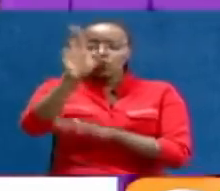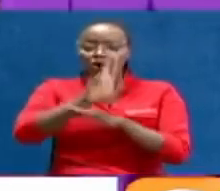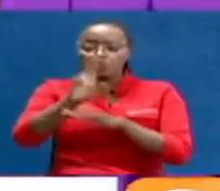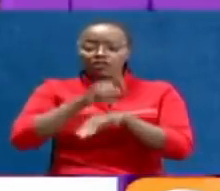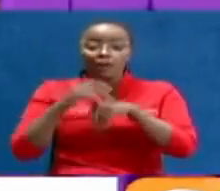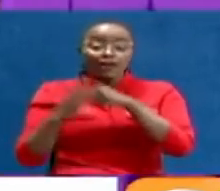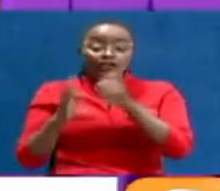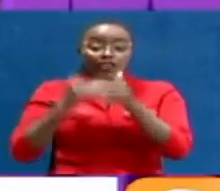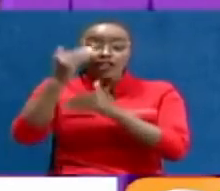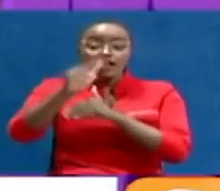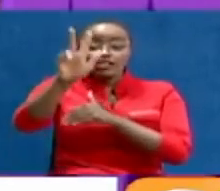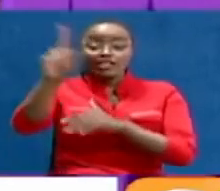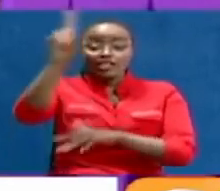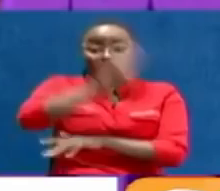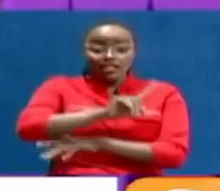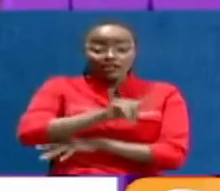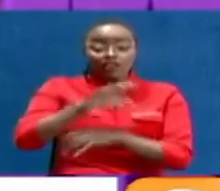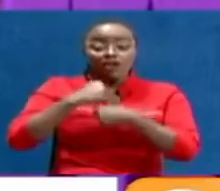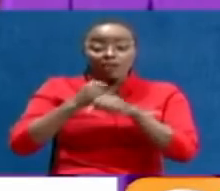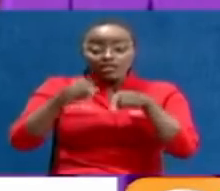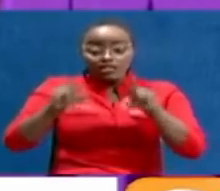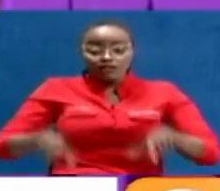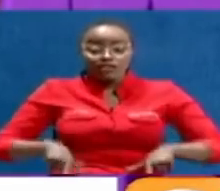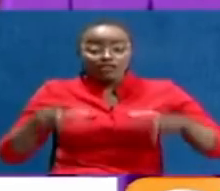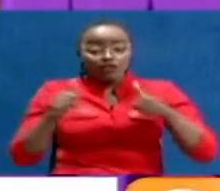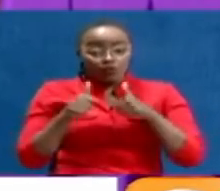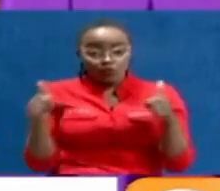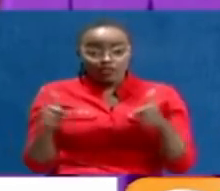9 o'clock. And for the next 3 days, it made him survive.